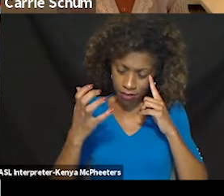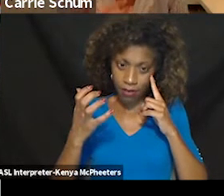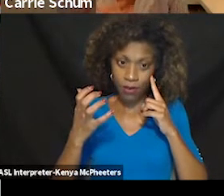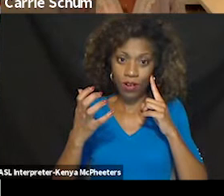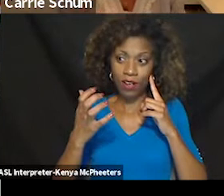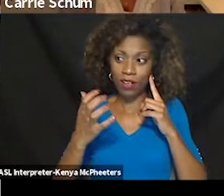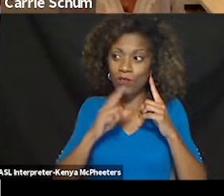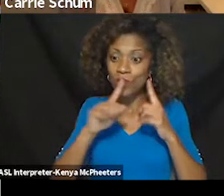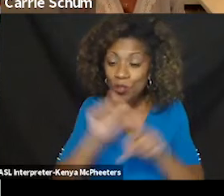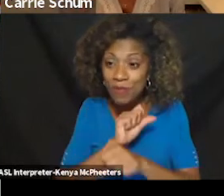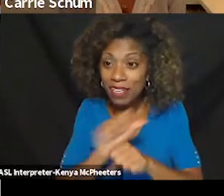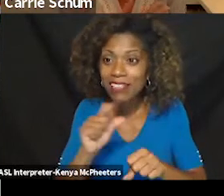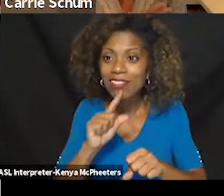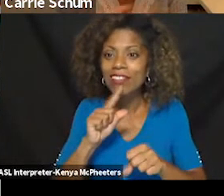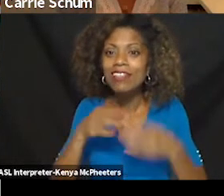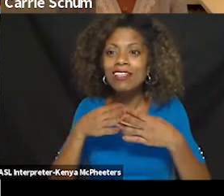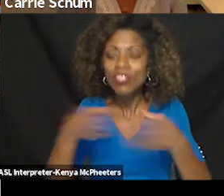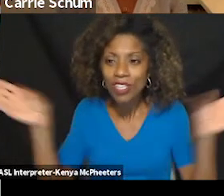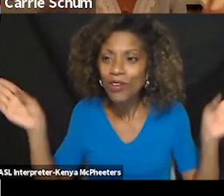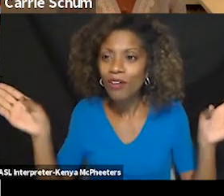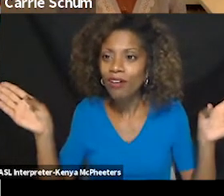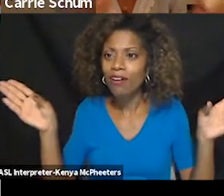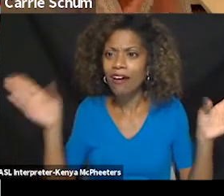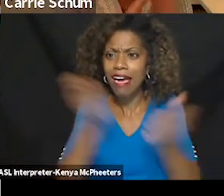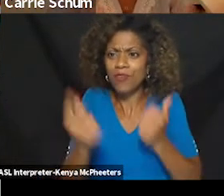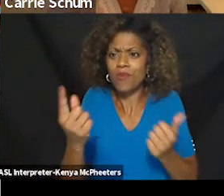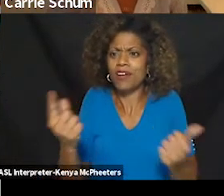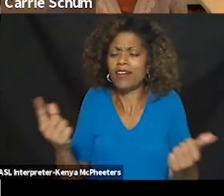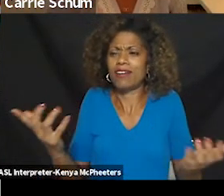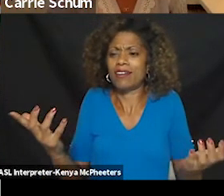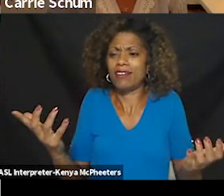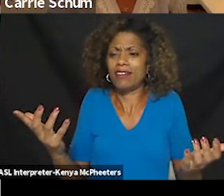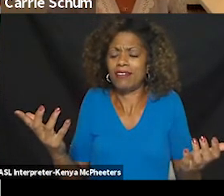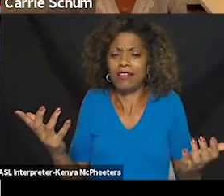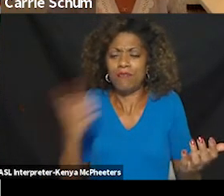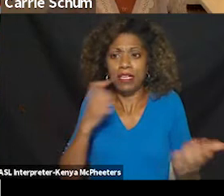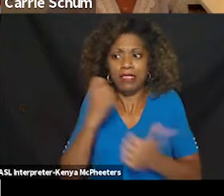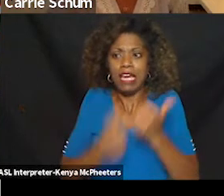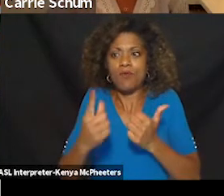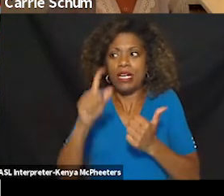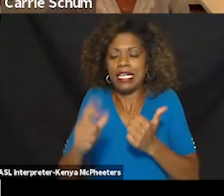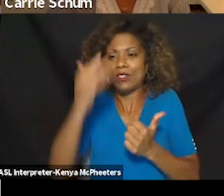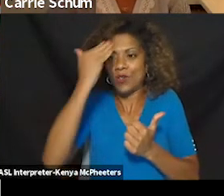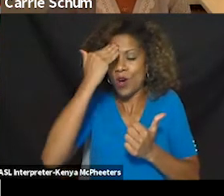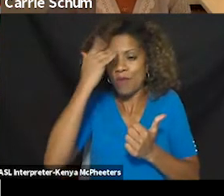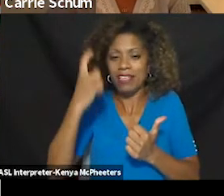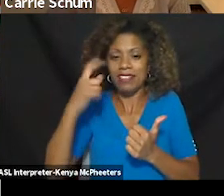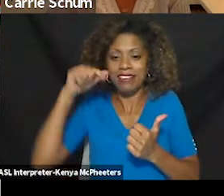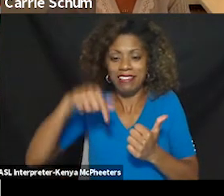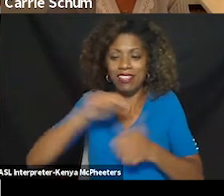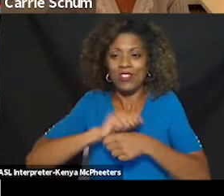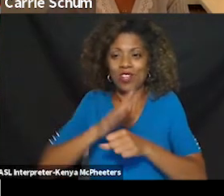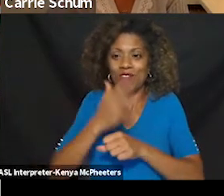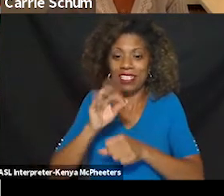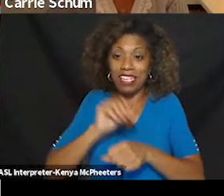target. We had to talk to everybody. This was equally, at this point, everybody had to know everything about everything, which is a challenge.